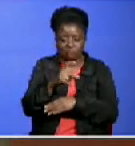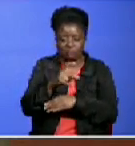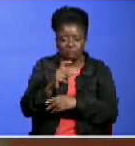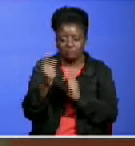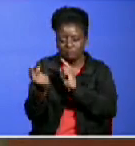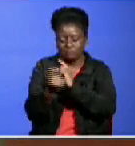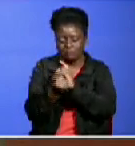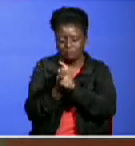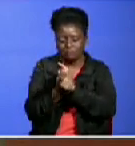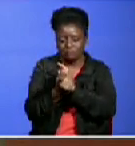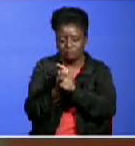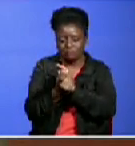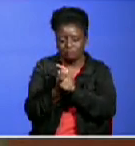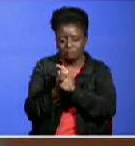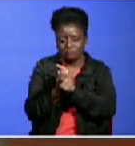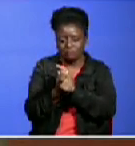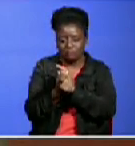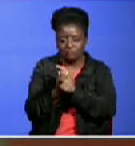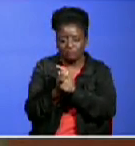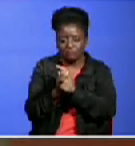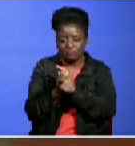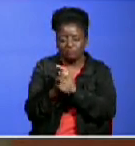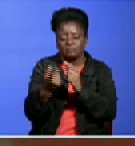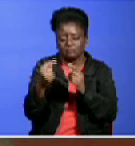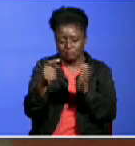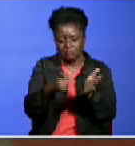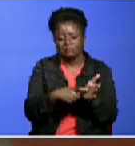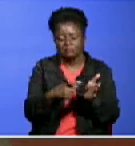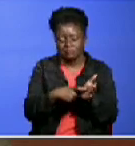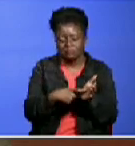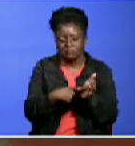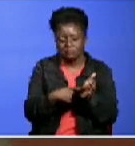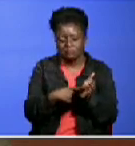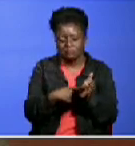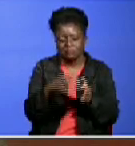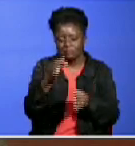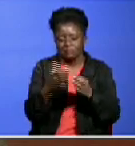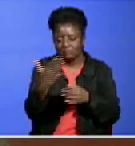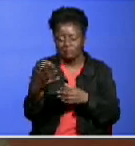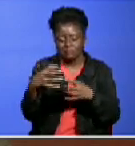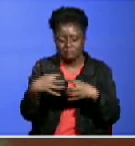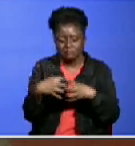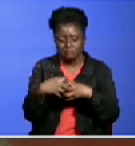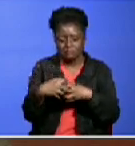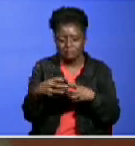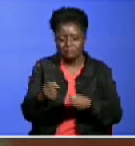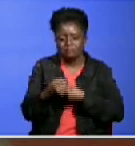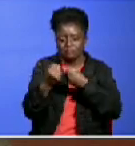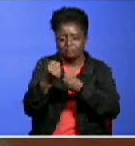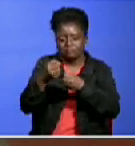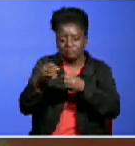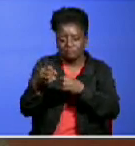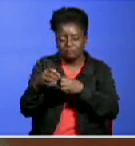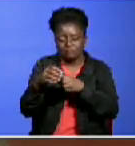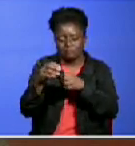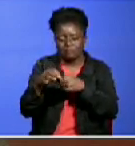the electricity supply fall. Okay, and so because they would have this, and the fact that they would go ahead and